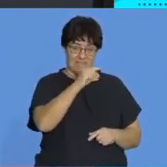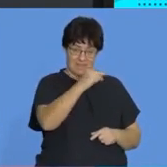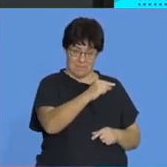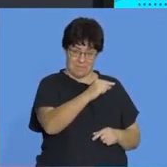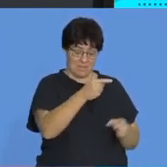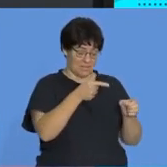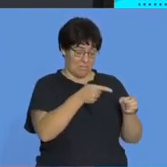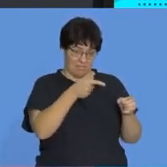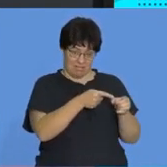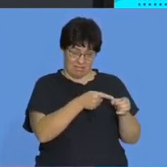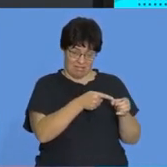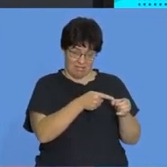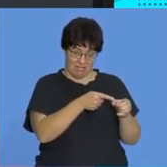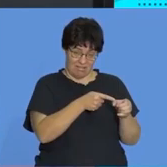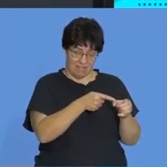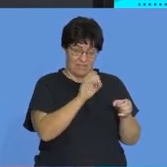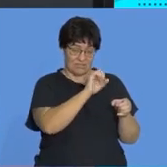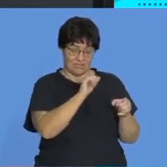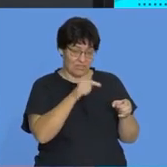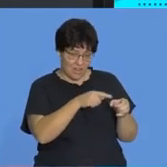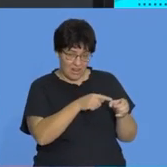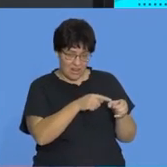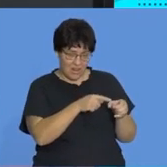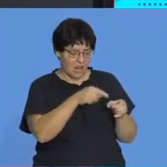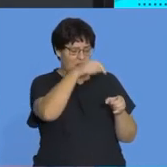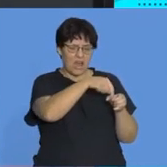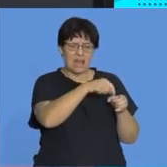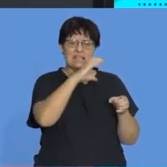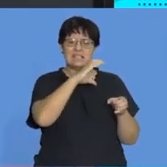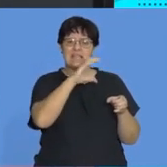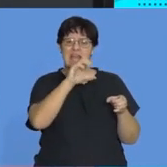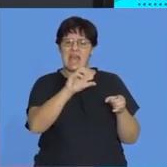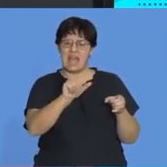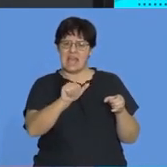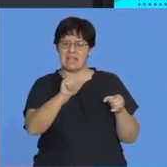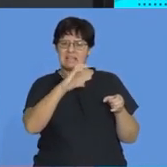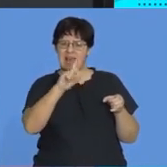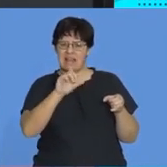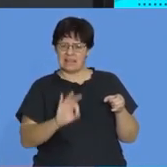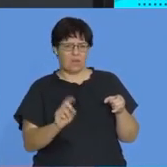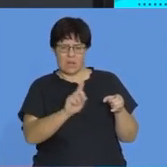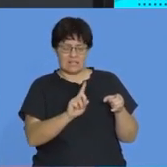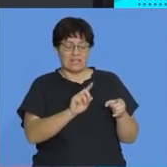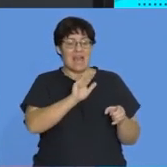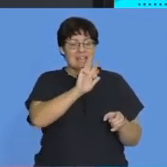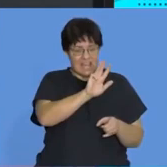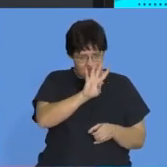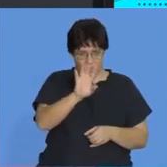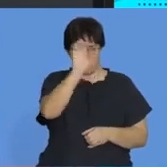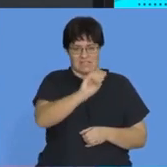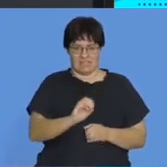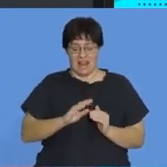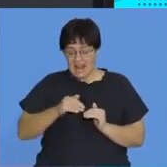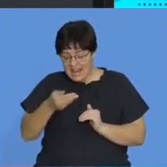sample of the eggshell, what is actually calcium carbonate is 94%, and then the remainder is